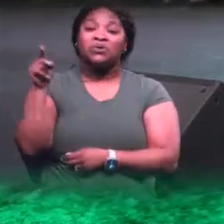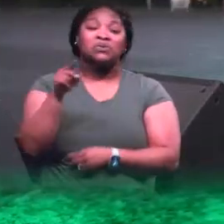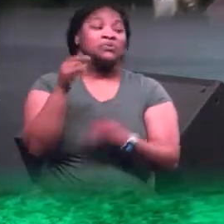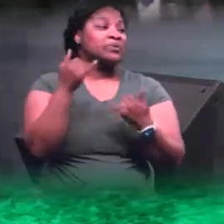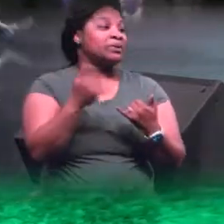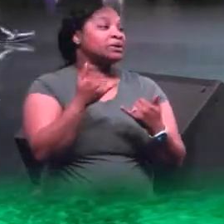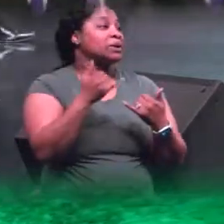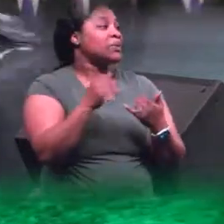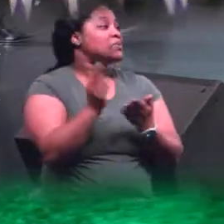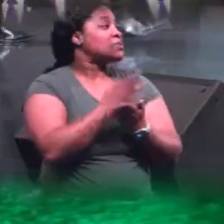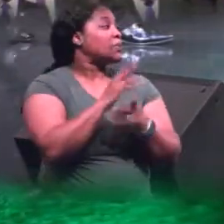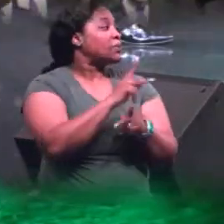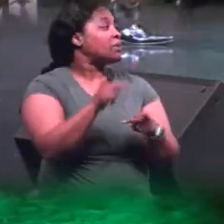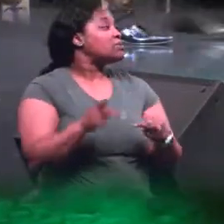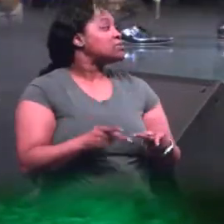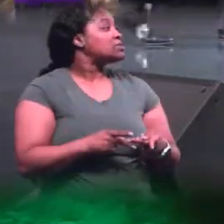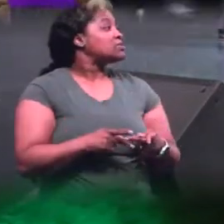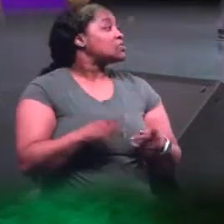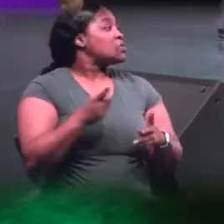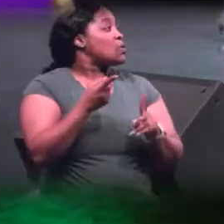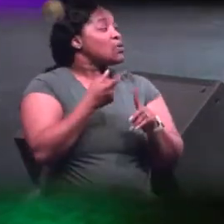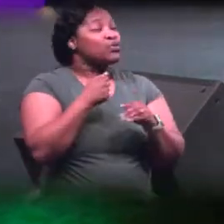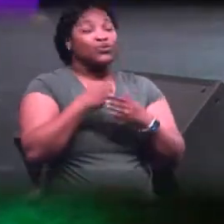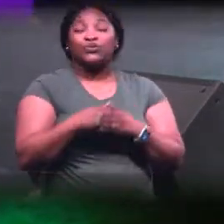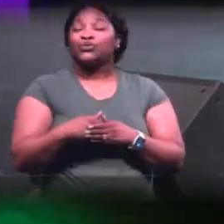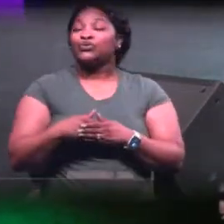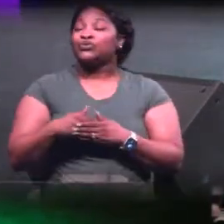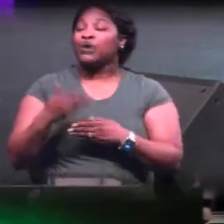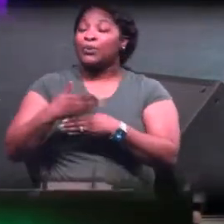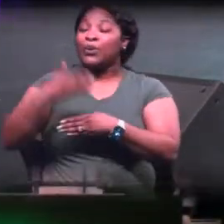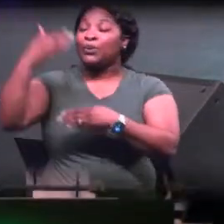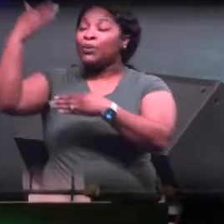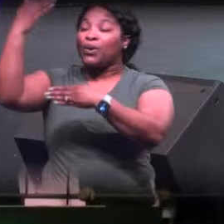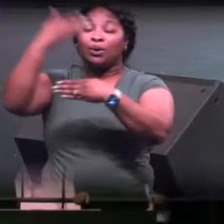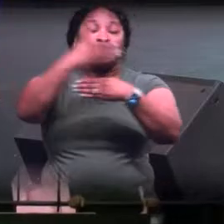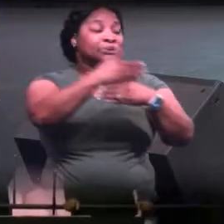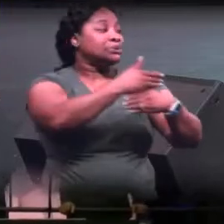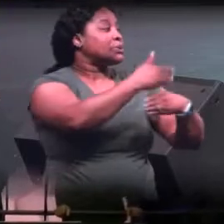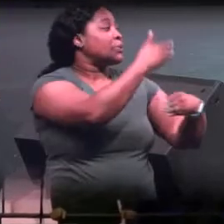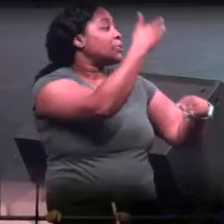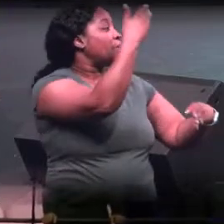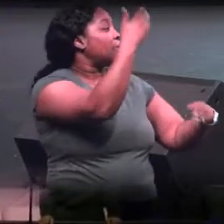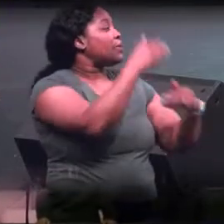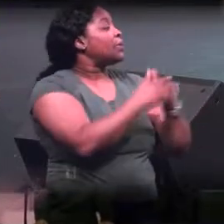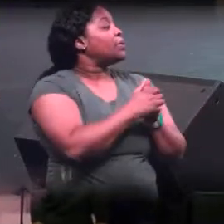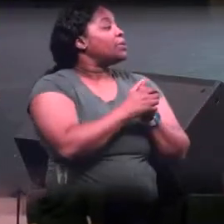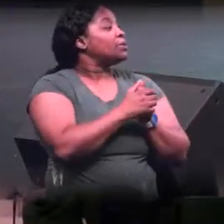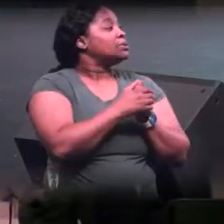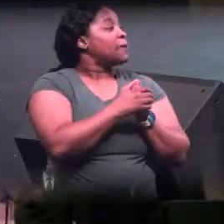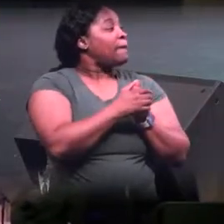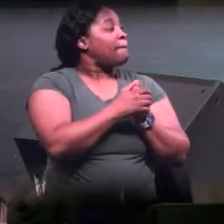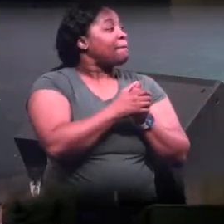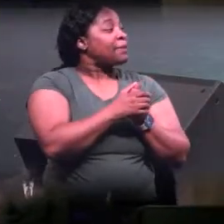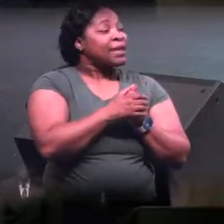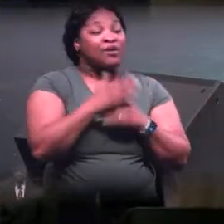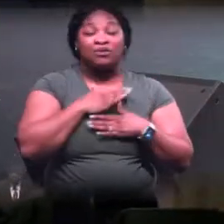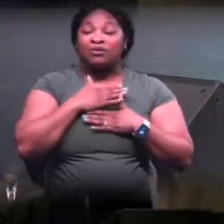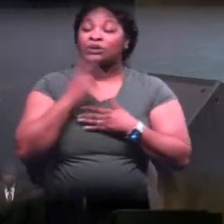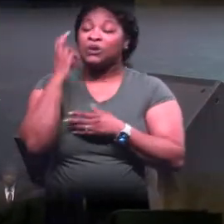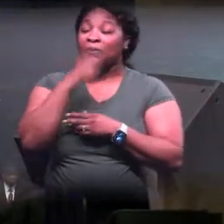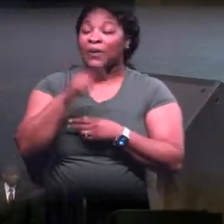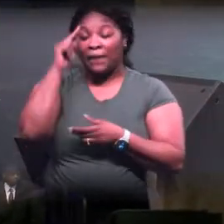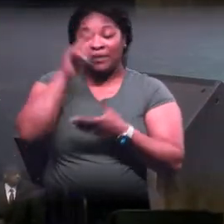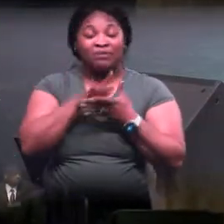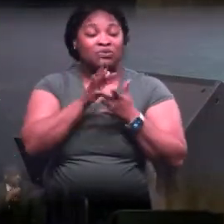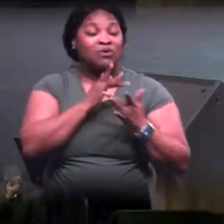this sanctuary from wall to wall. If you confess with your mouth and believe in your heart that Jesus is Lord,